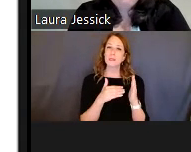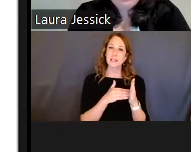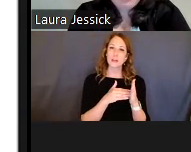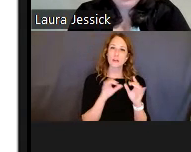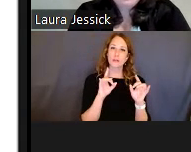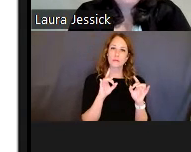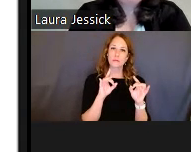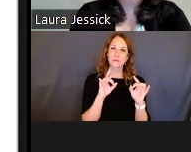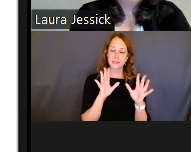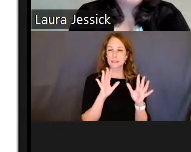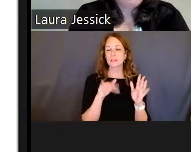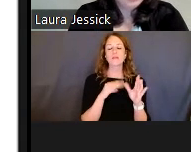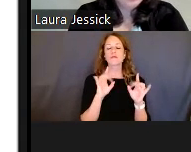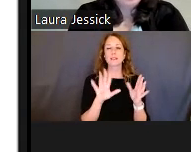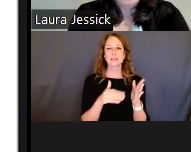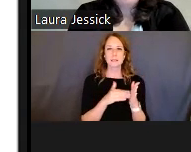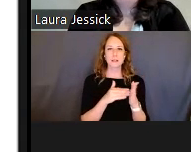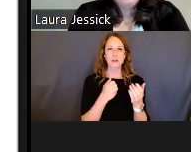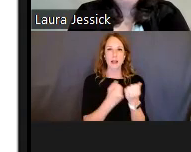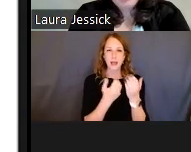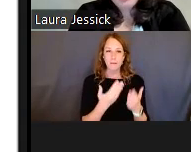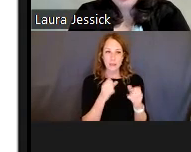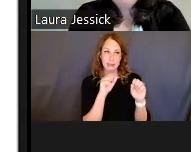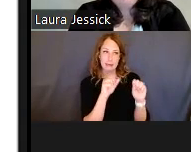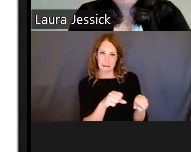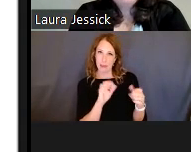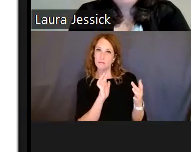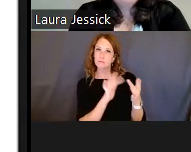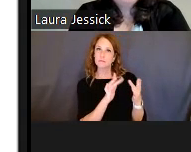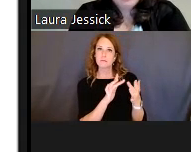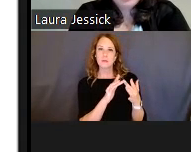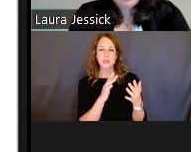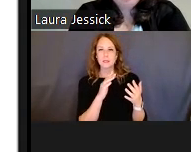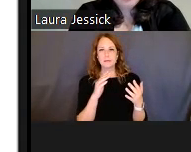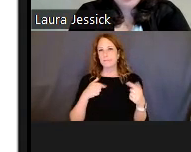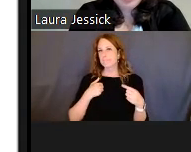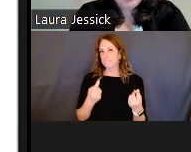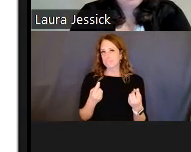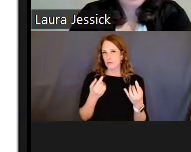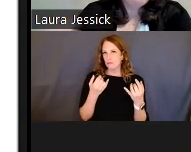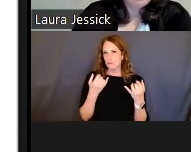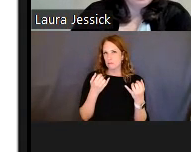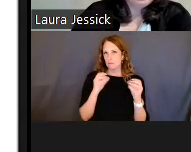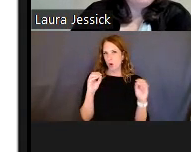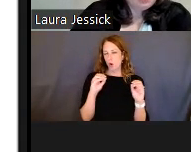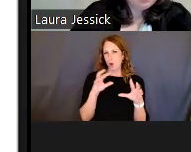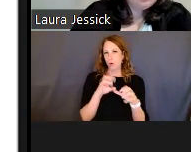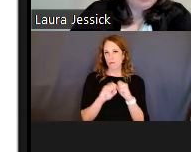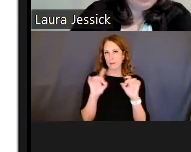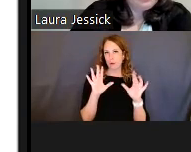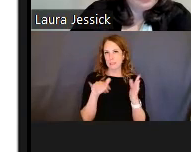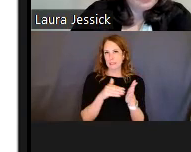it be something the Rape Crisis Center wants to take on. We have not had any Rape Crisis Centers do that at this point in time, but it